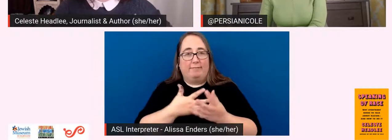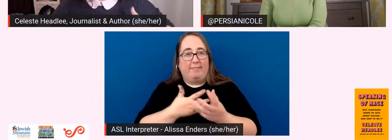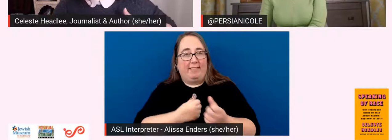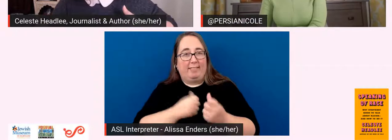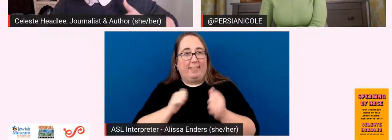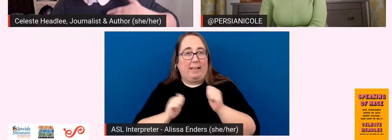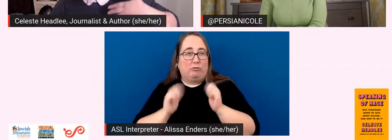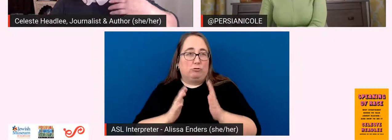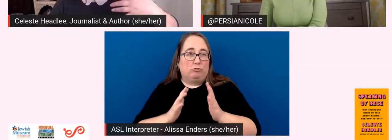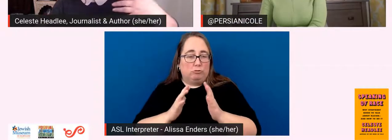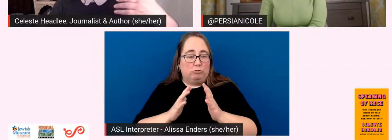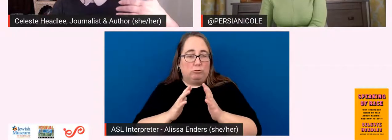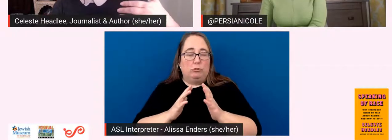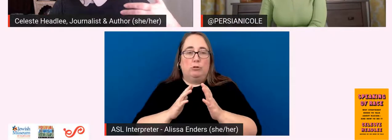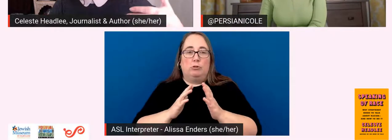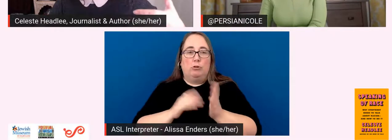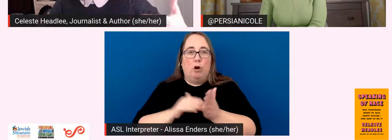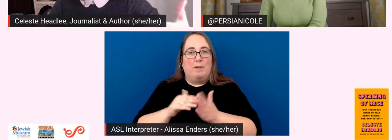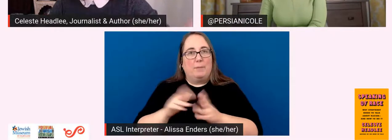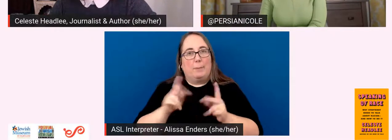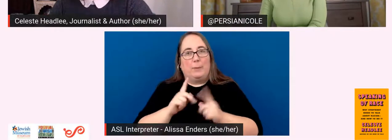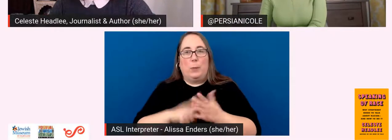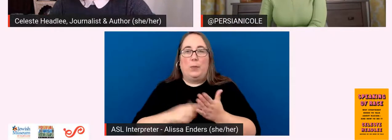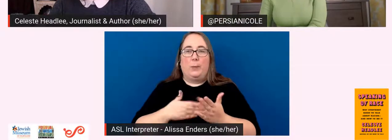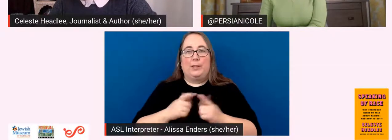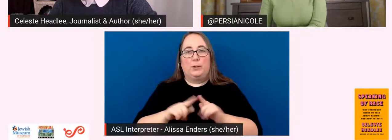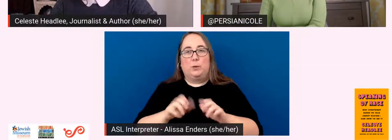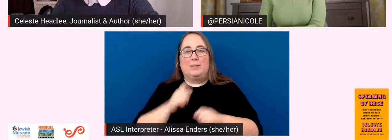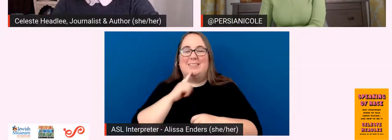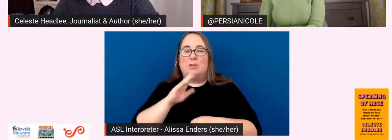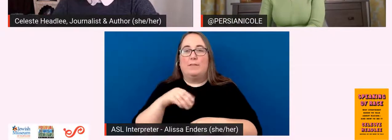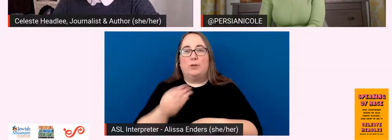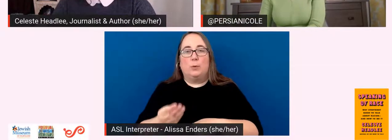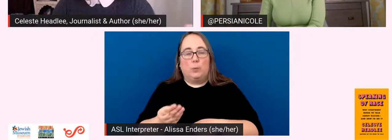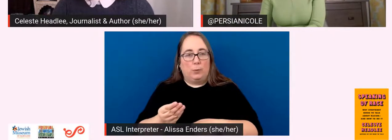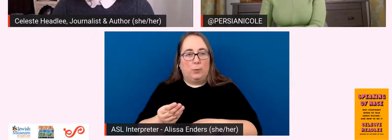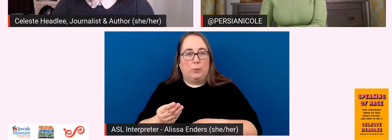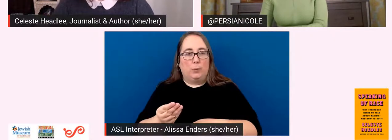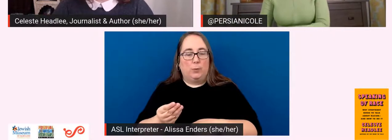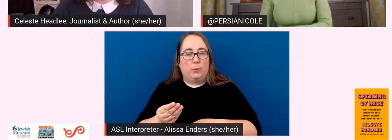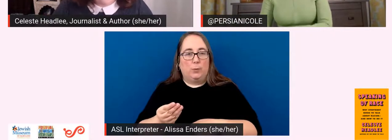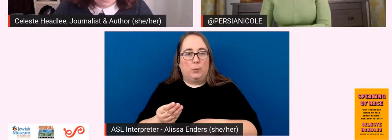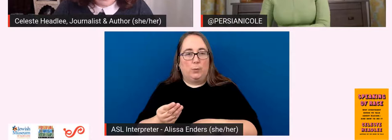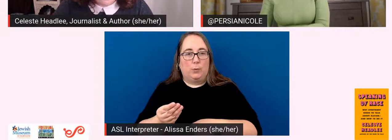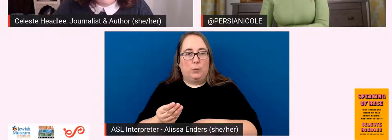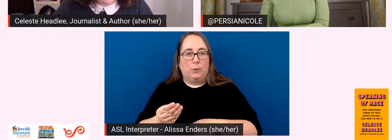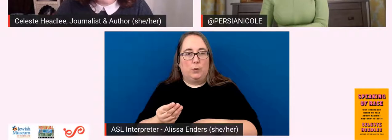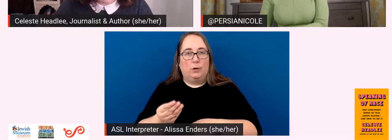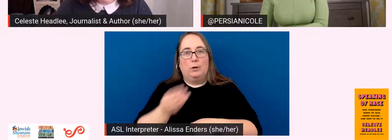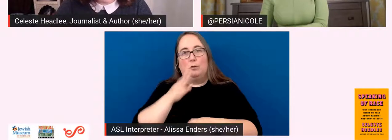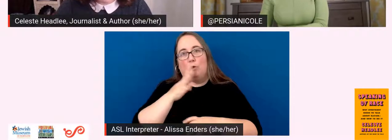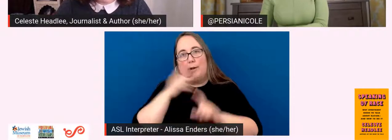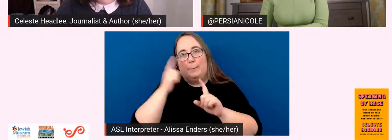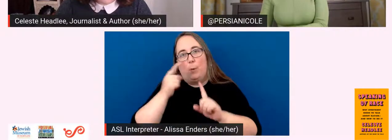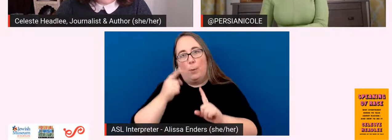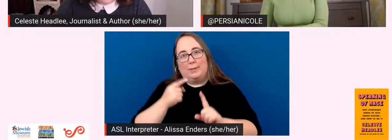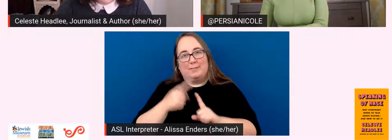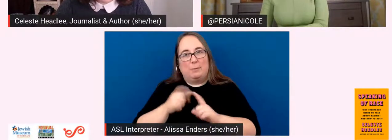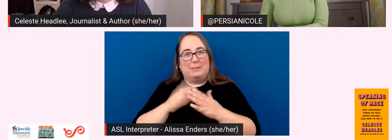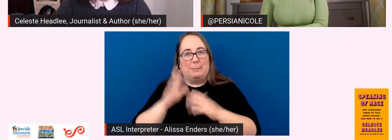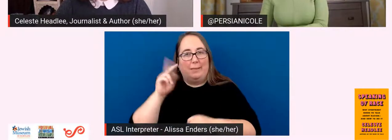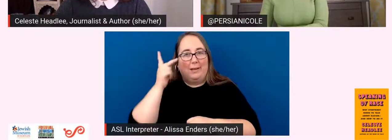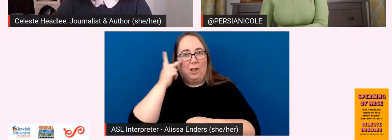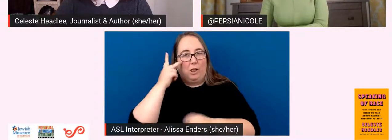conversations, especially when what often people are willing to do is just offer you, you know, talking points from some mm-hmm. political